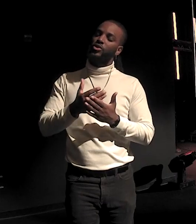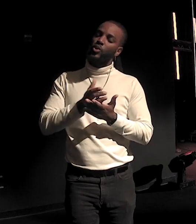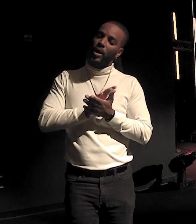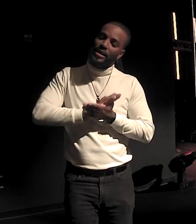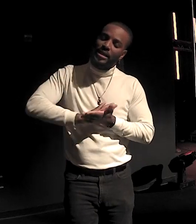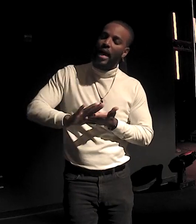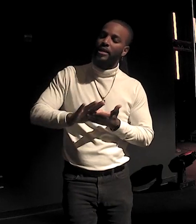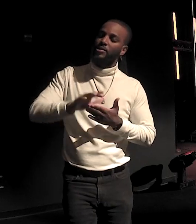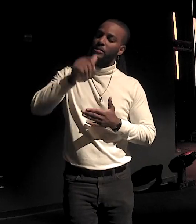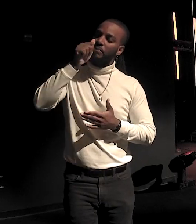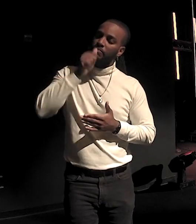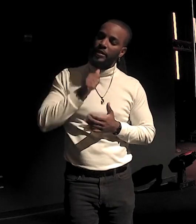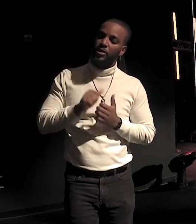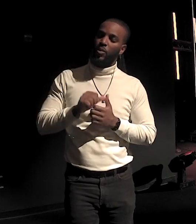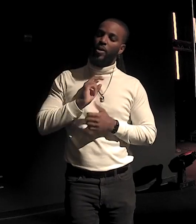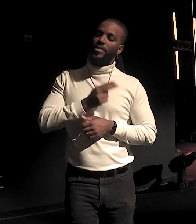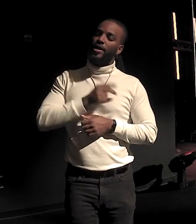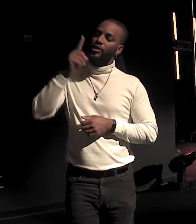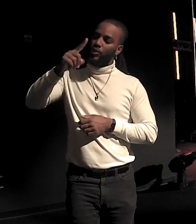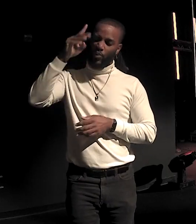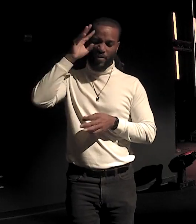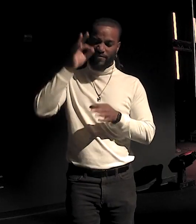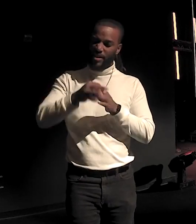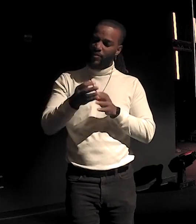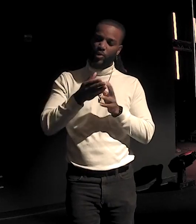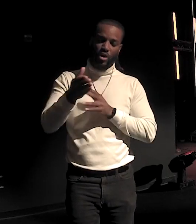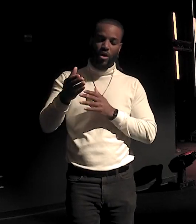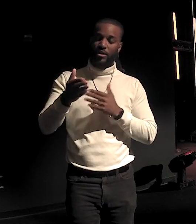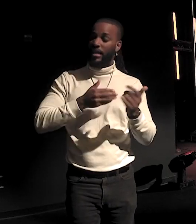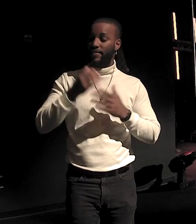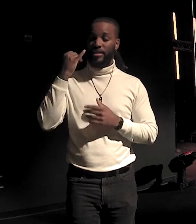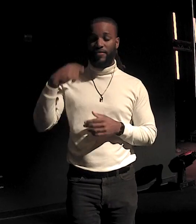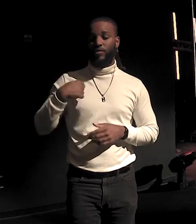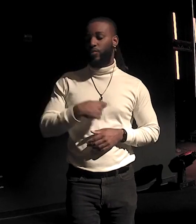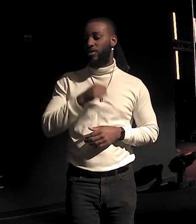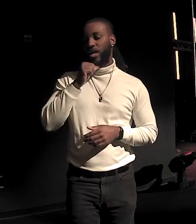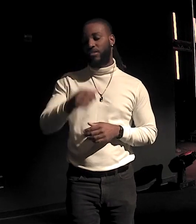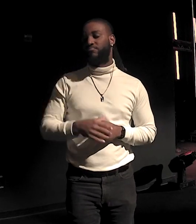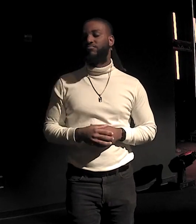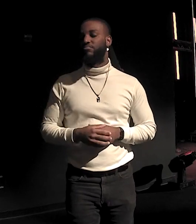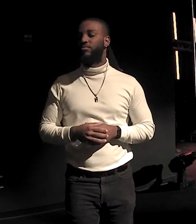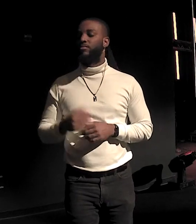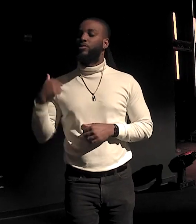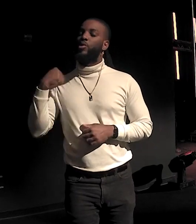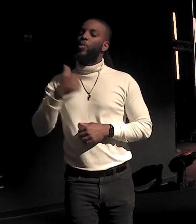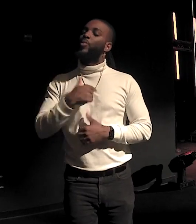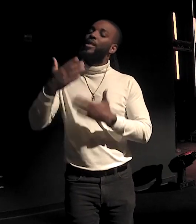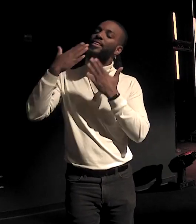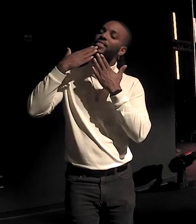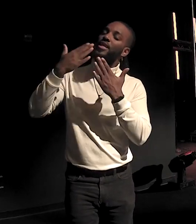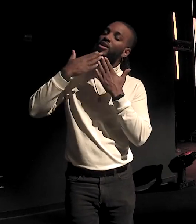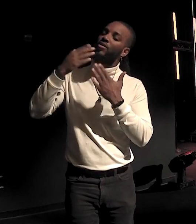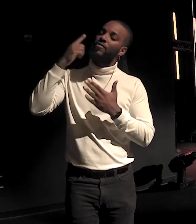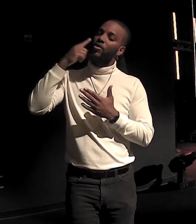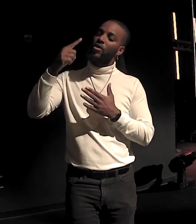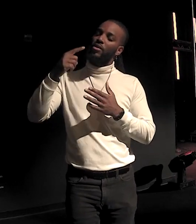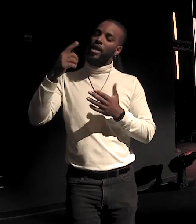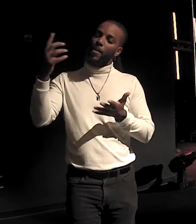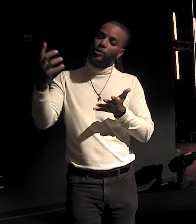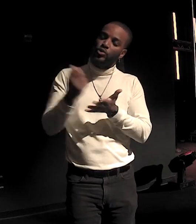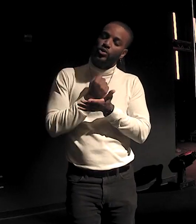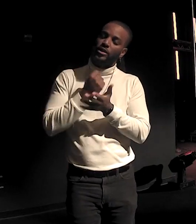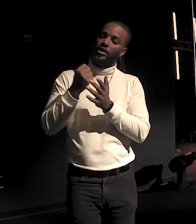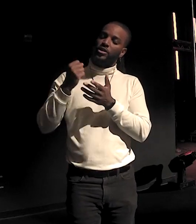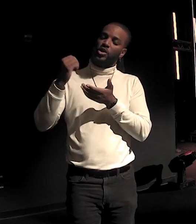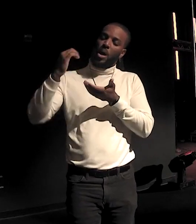are patient with us, and you are faithful through it all, even when we are not. So we thank you for just the opportunity to even partner with